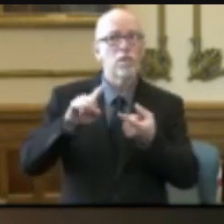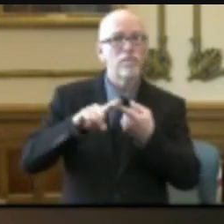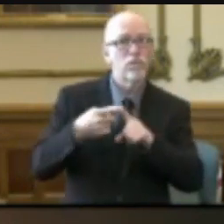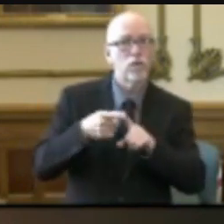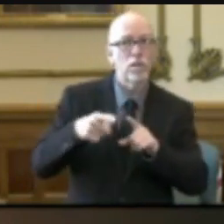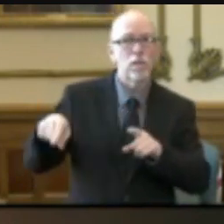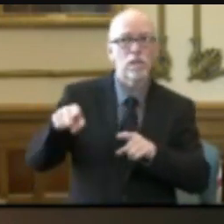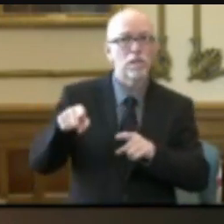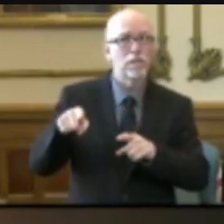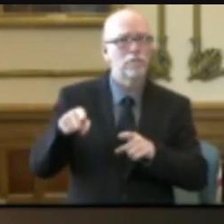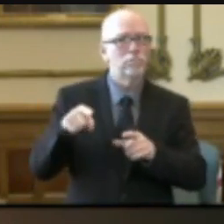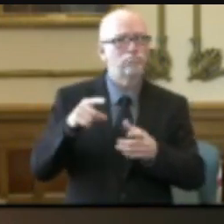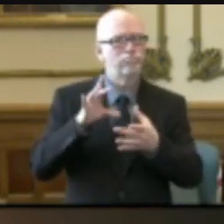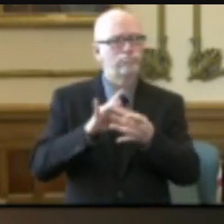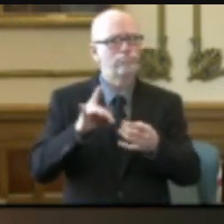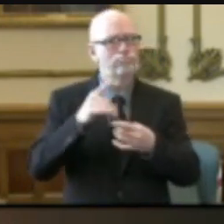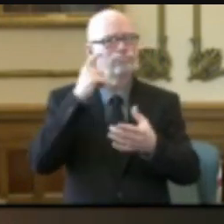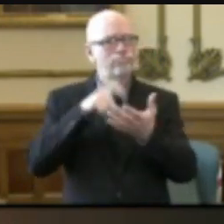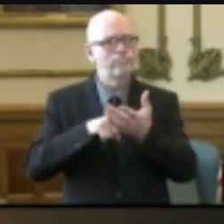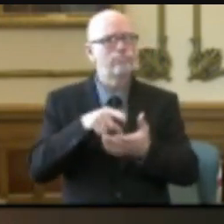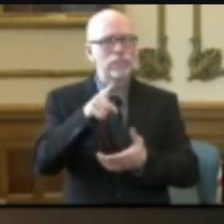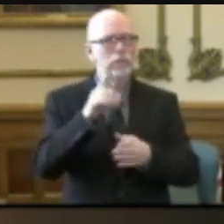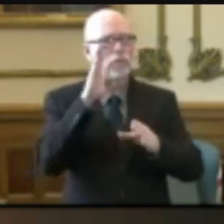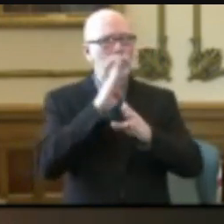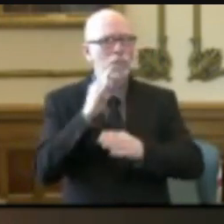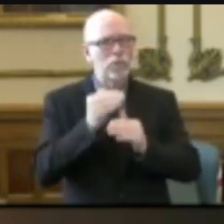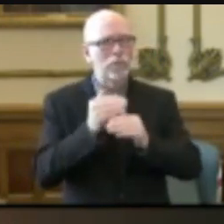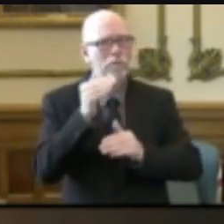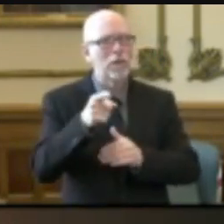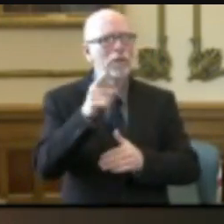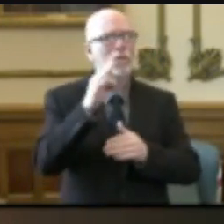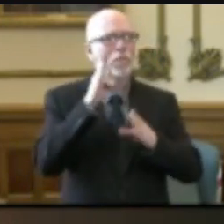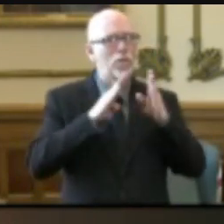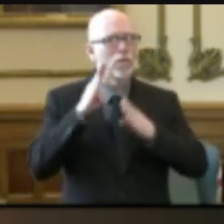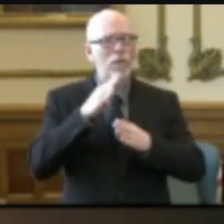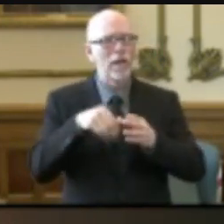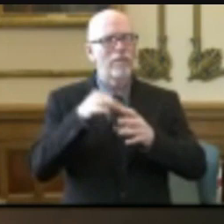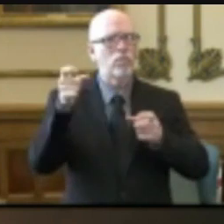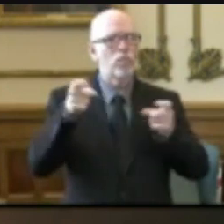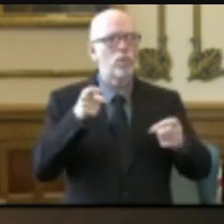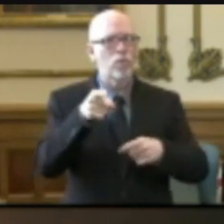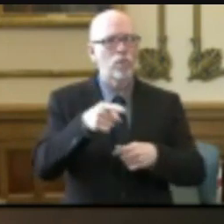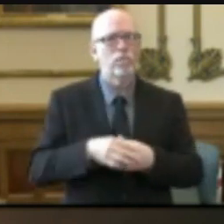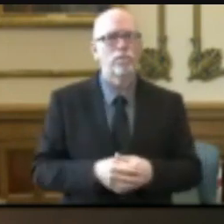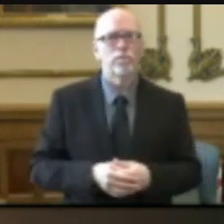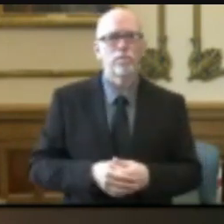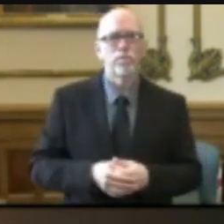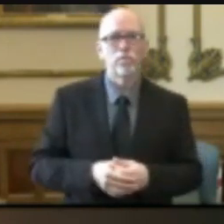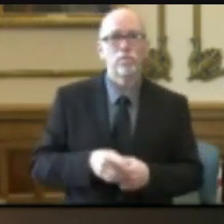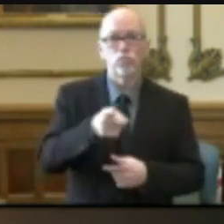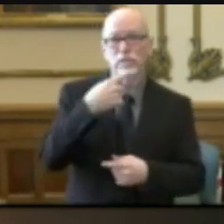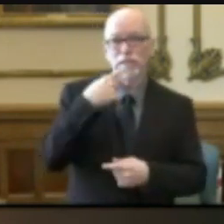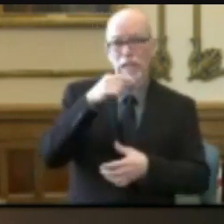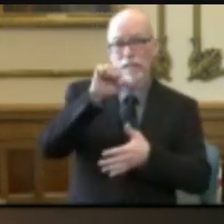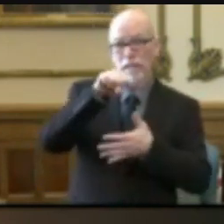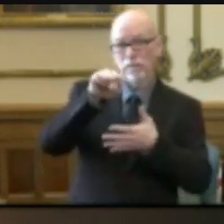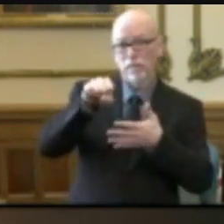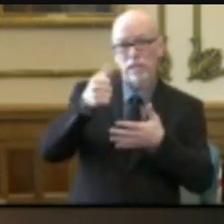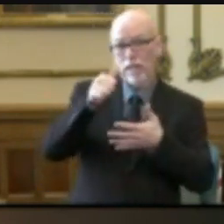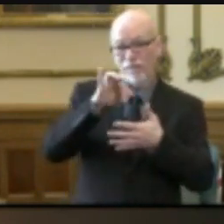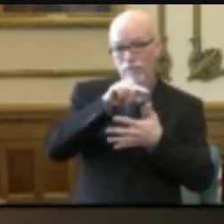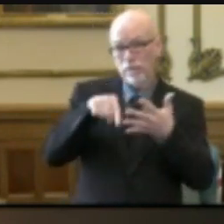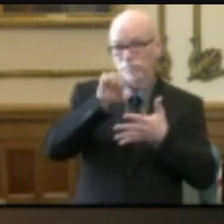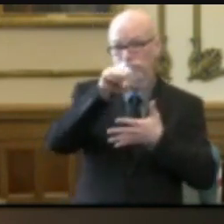mentioning that they think your worries is getting out of control? Since you have said yes to several of these